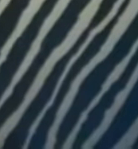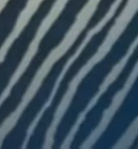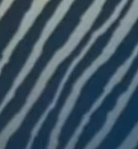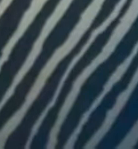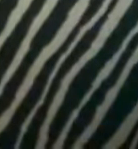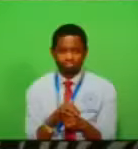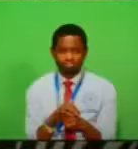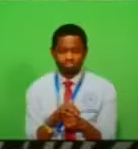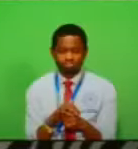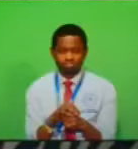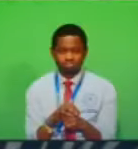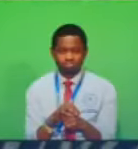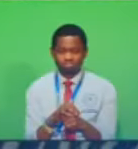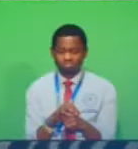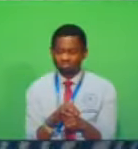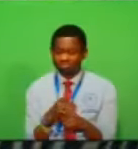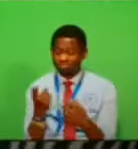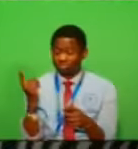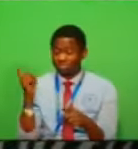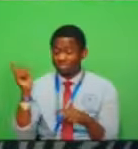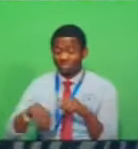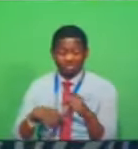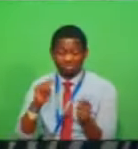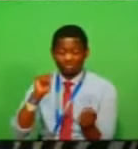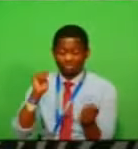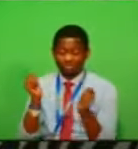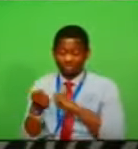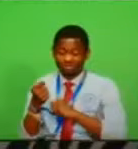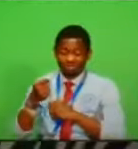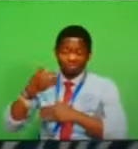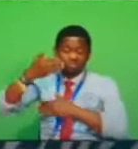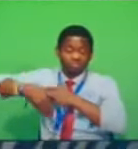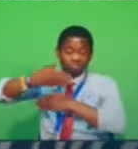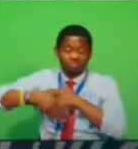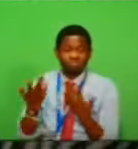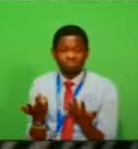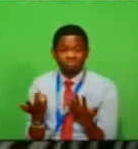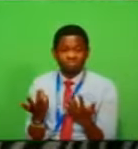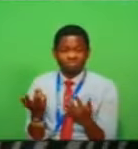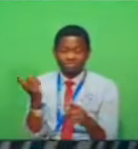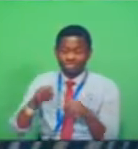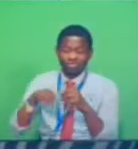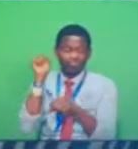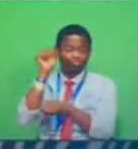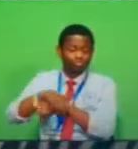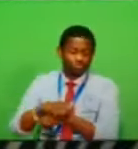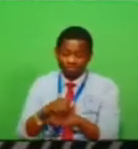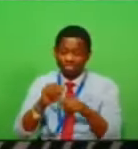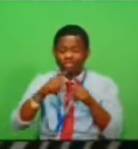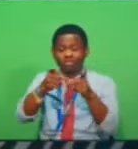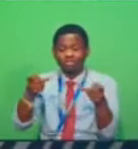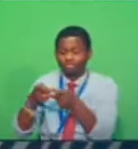Vision 2028. We cannot transform our front lines. We cannot conquer our spheres